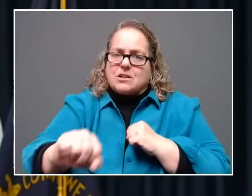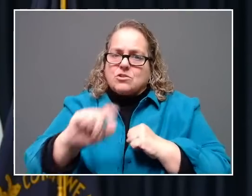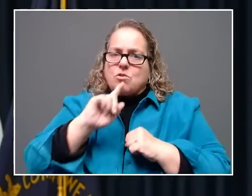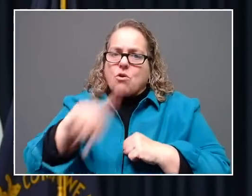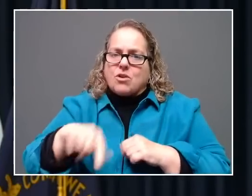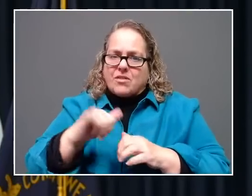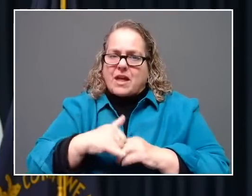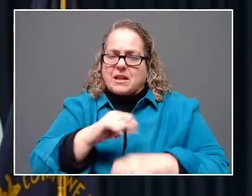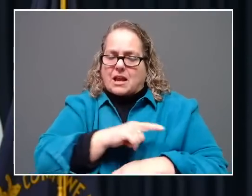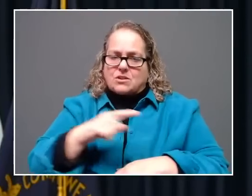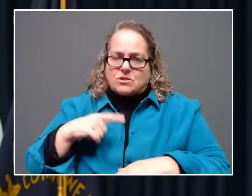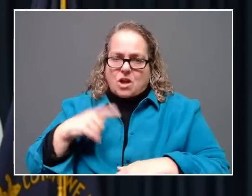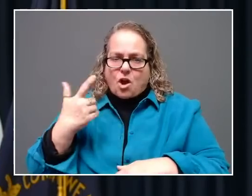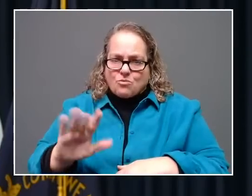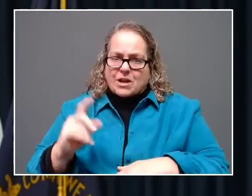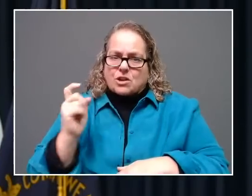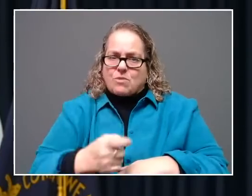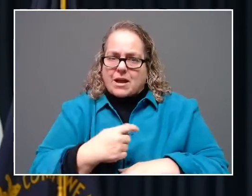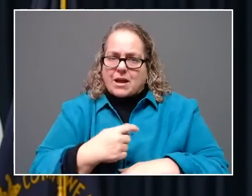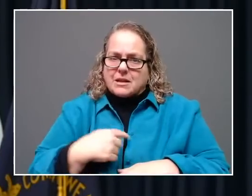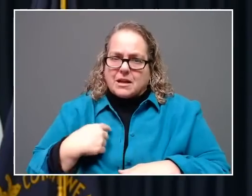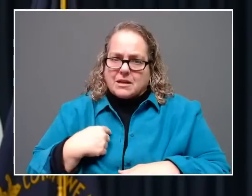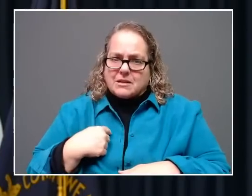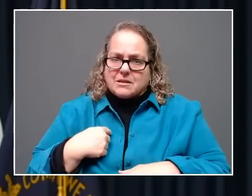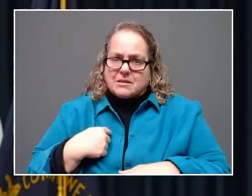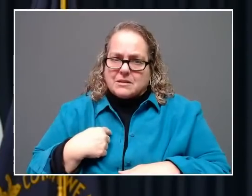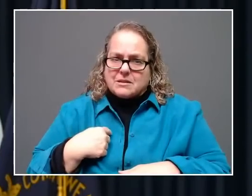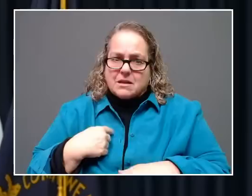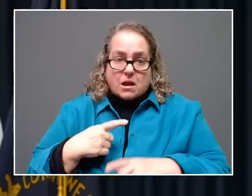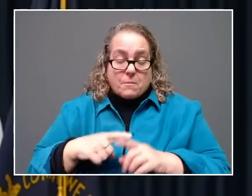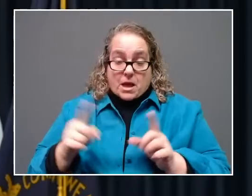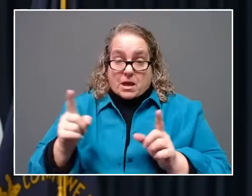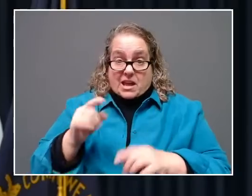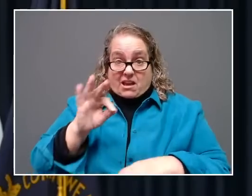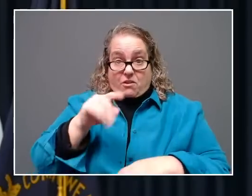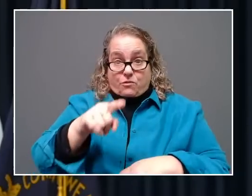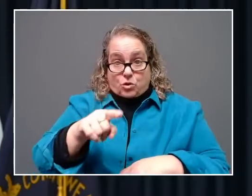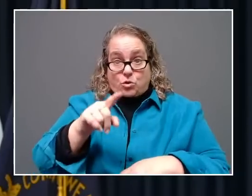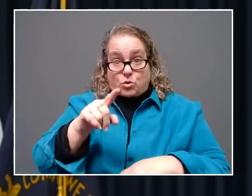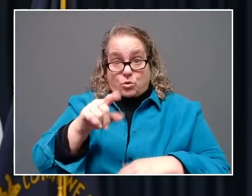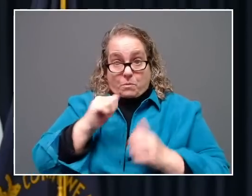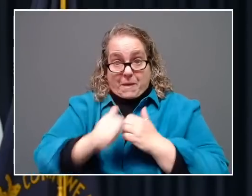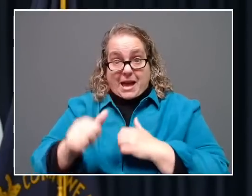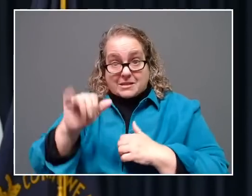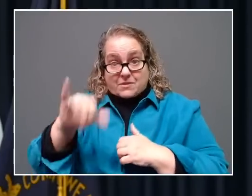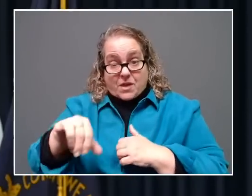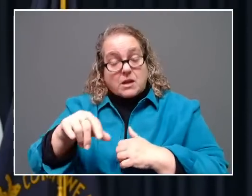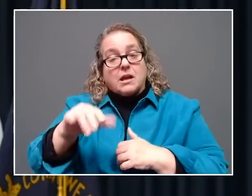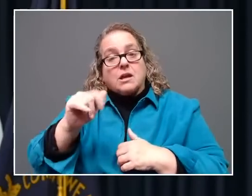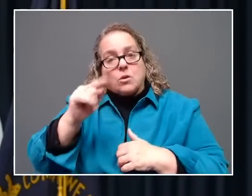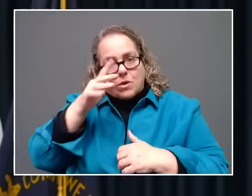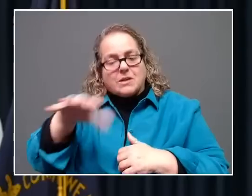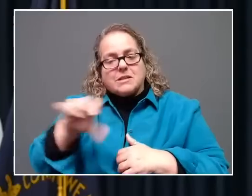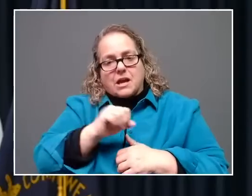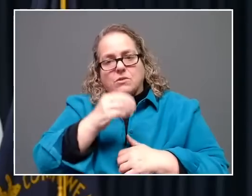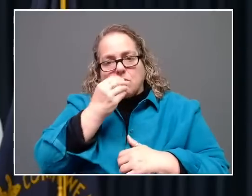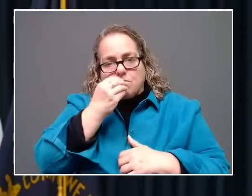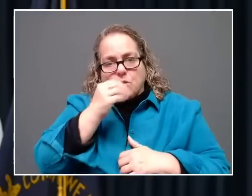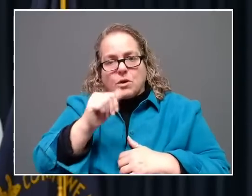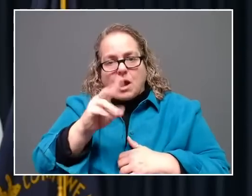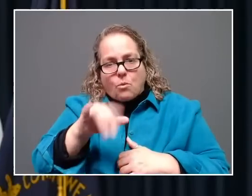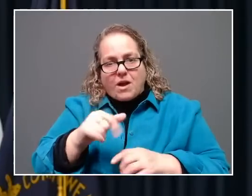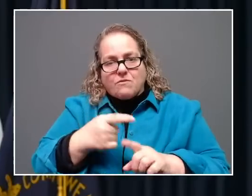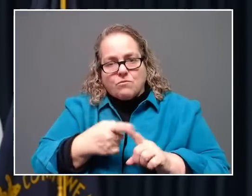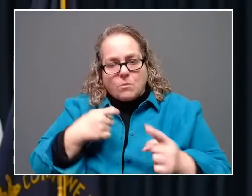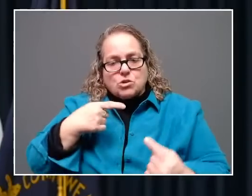has granted. All they'll do is take food off the table of struggling seniors and struggling children.